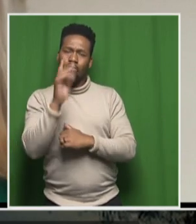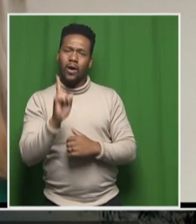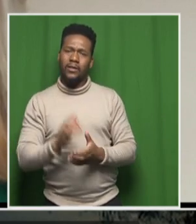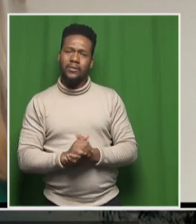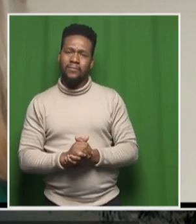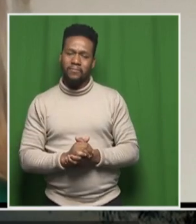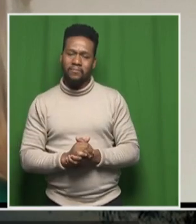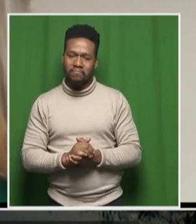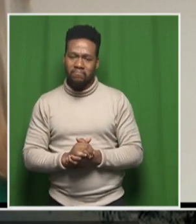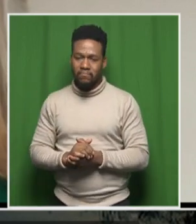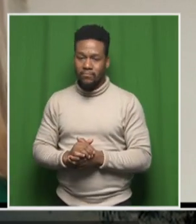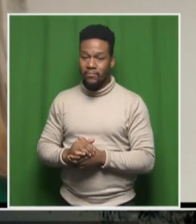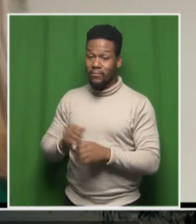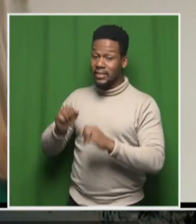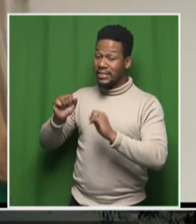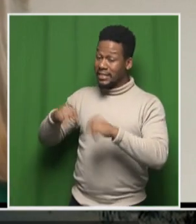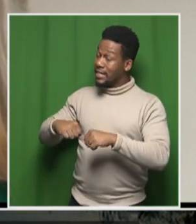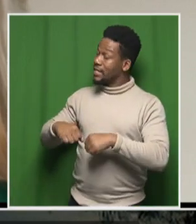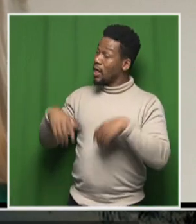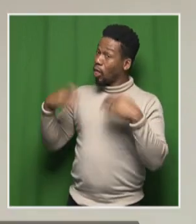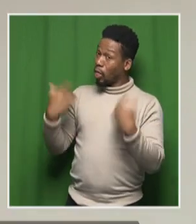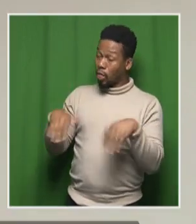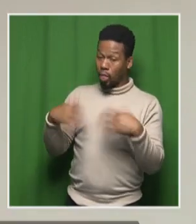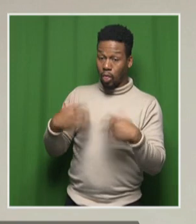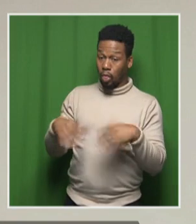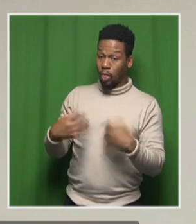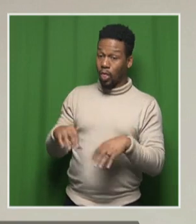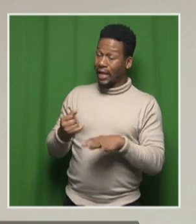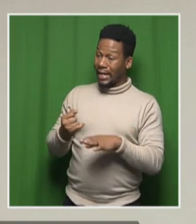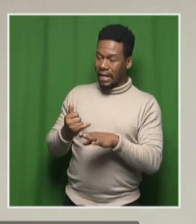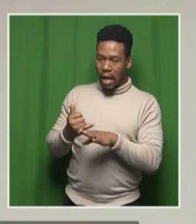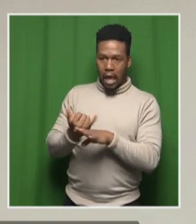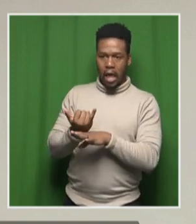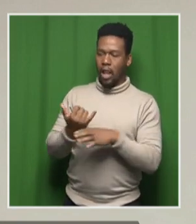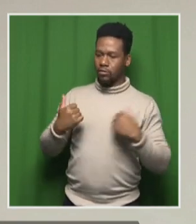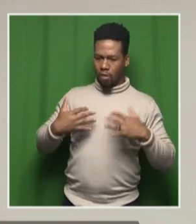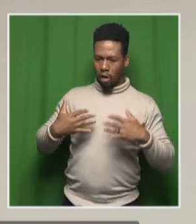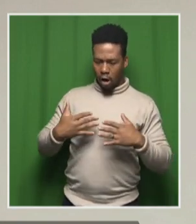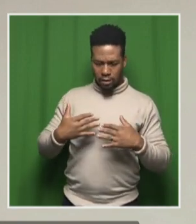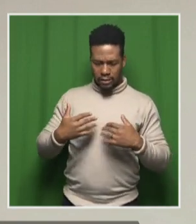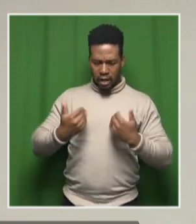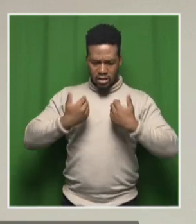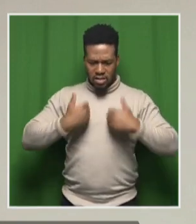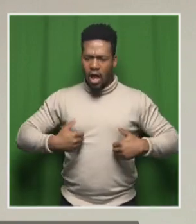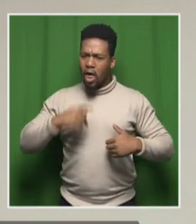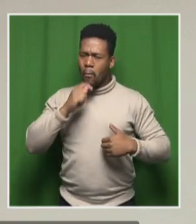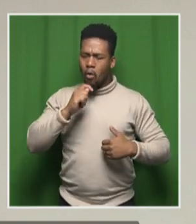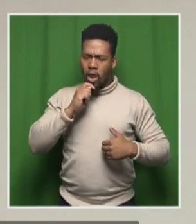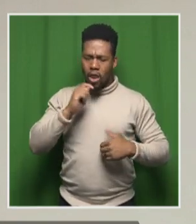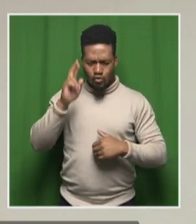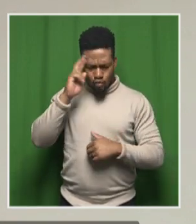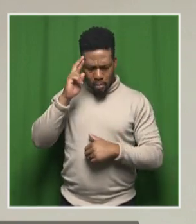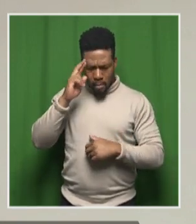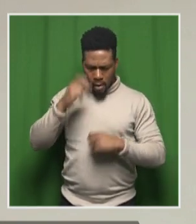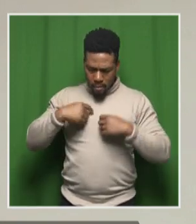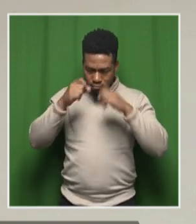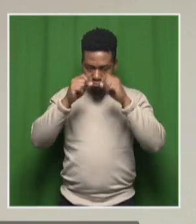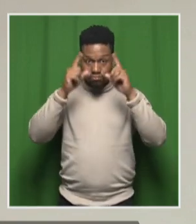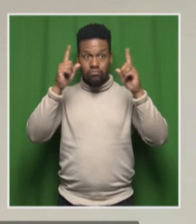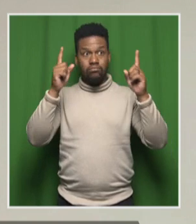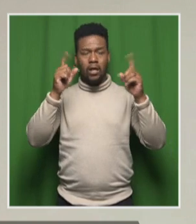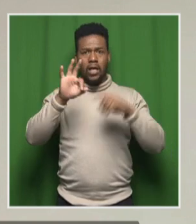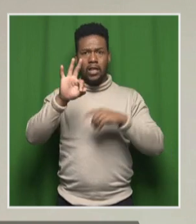So, Simpiwe, it was a very, very early start on that Sunday morning. I woke up around about 3 o'clock in the